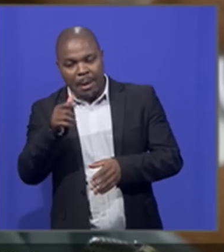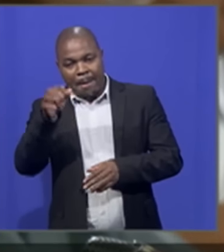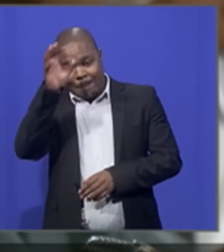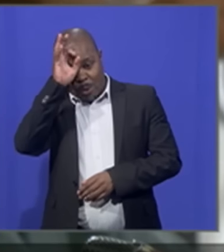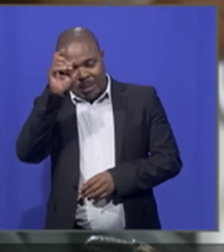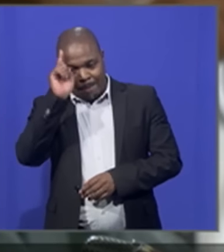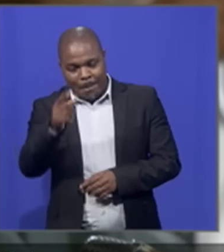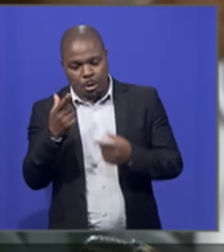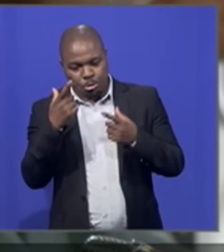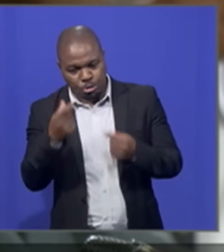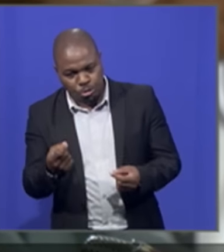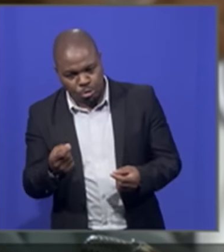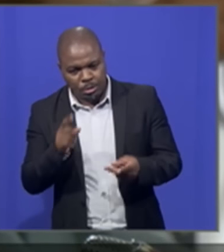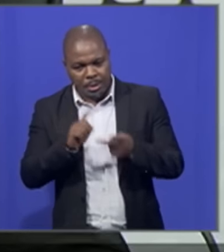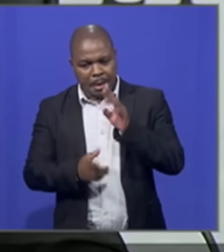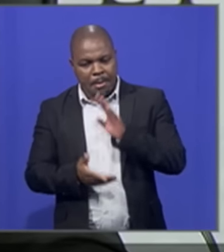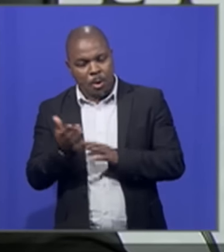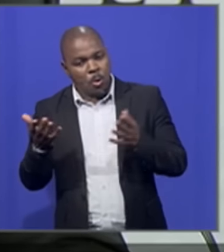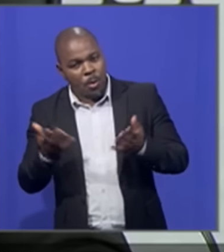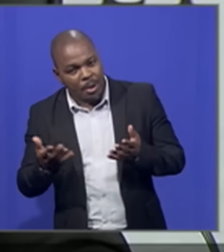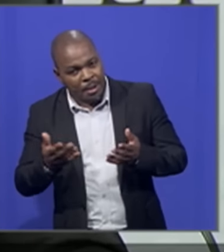what to do, where to go.